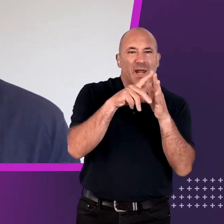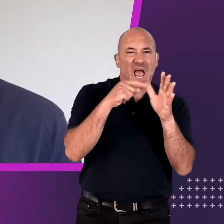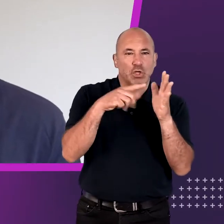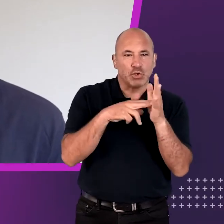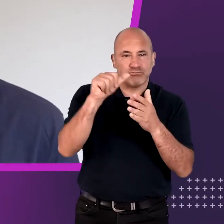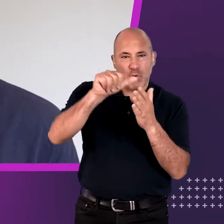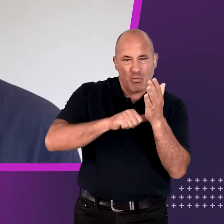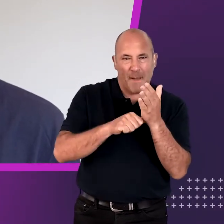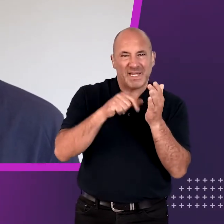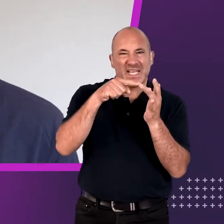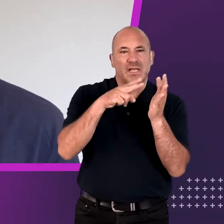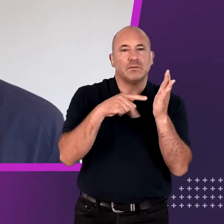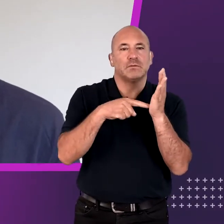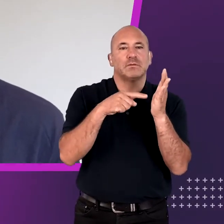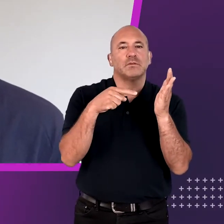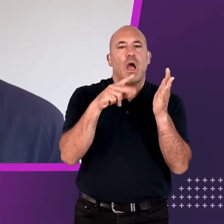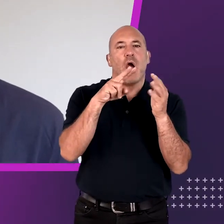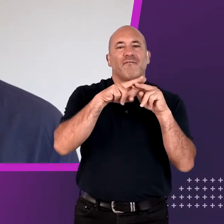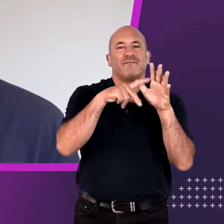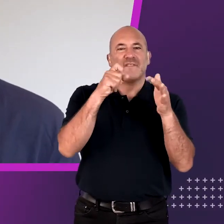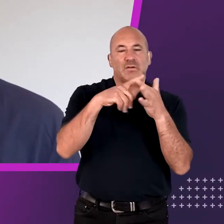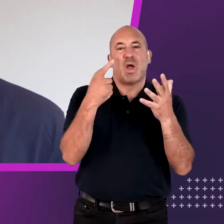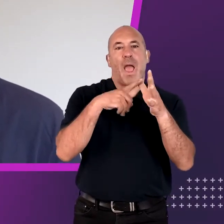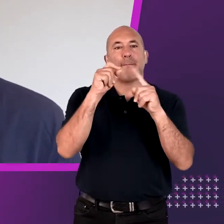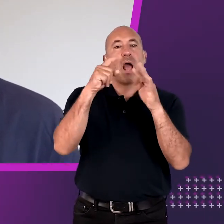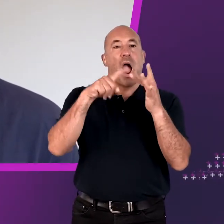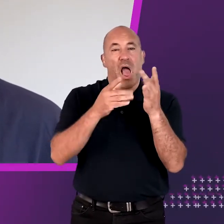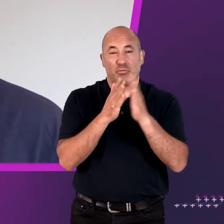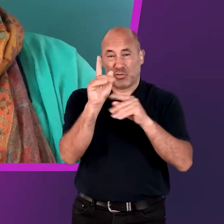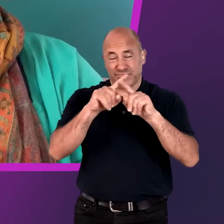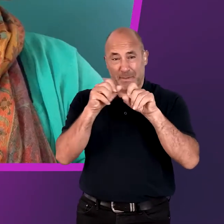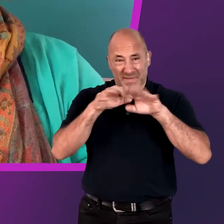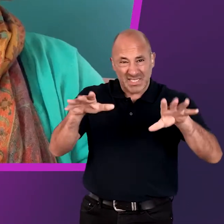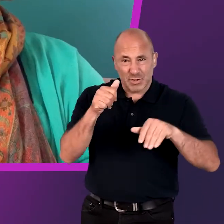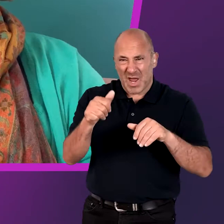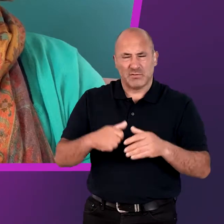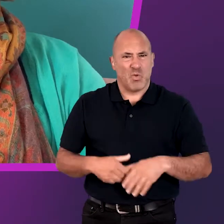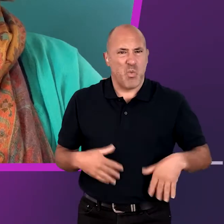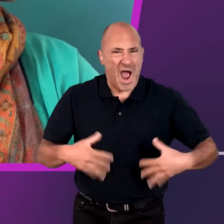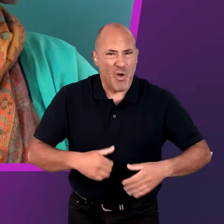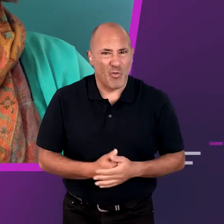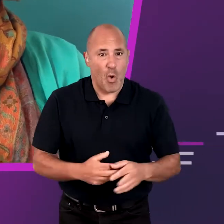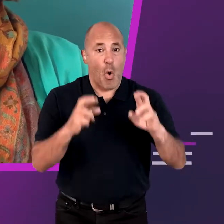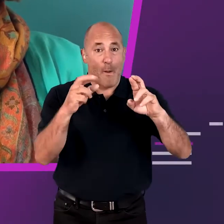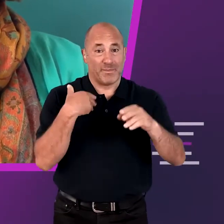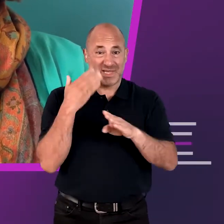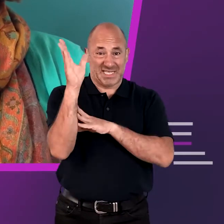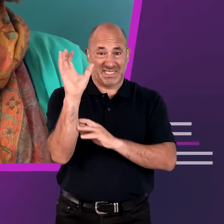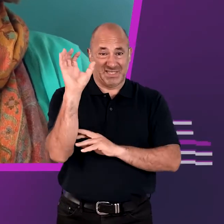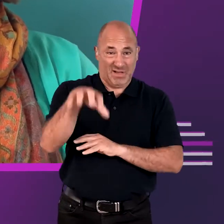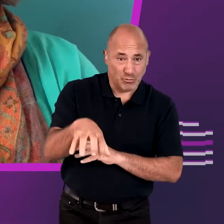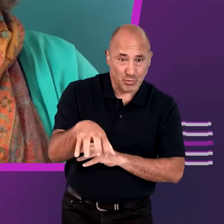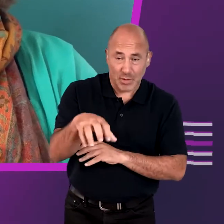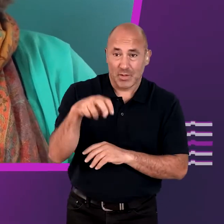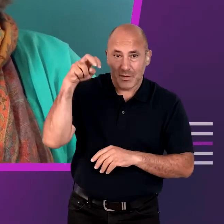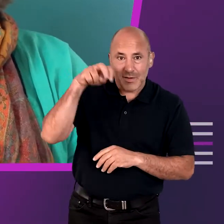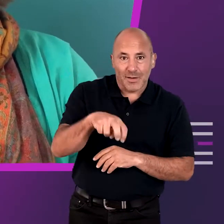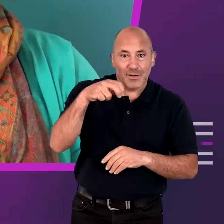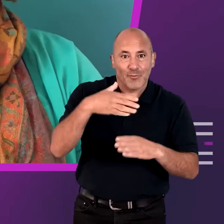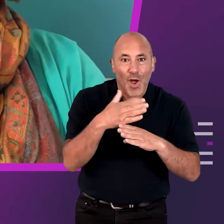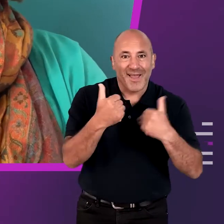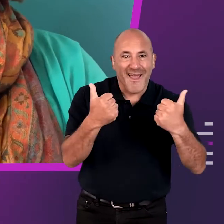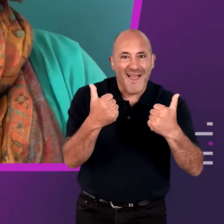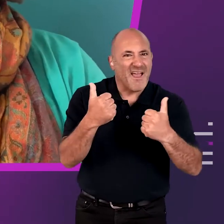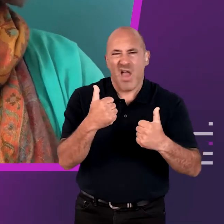programming interface or API to release through a range of media and channels. Cool, so hopefully I'll get to the station and